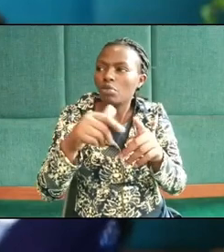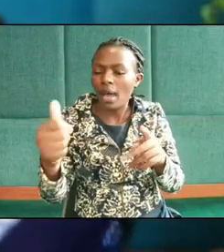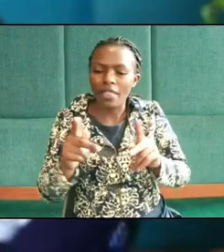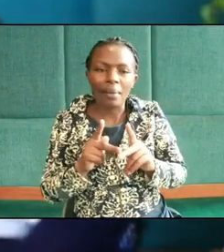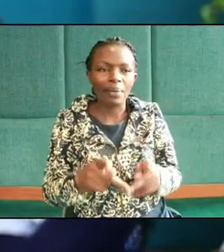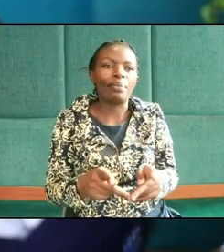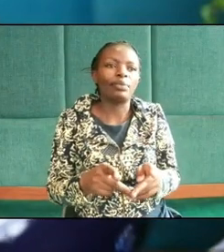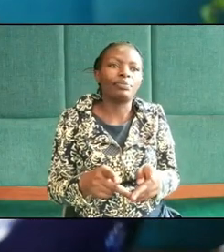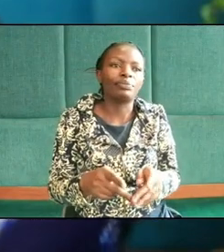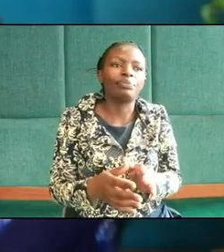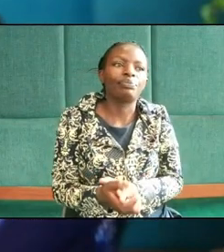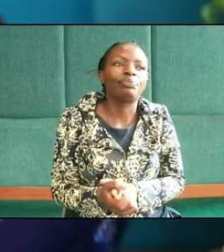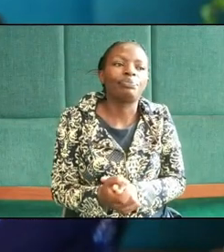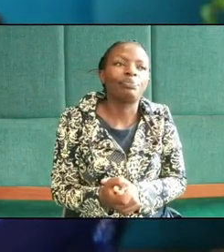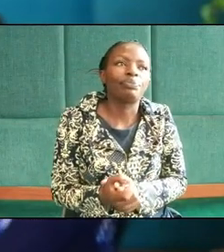Yes, so